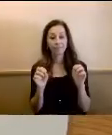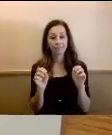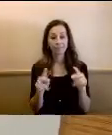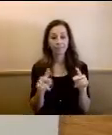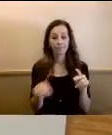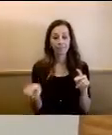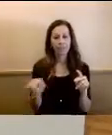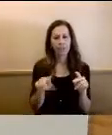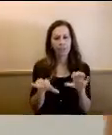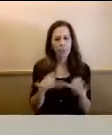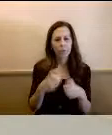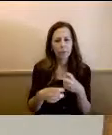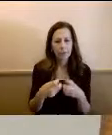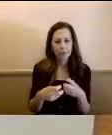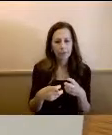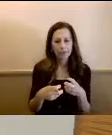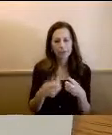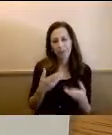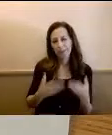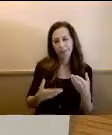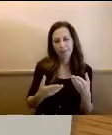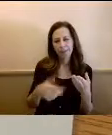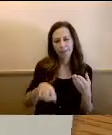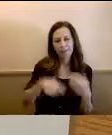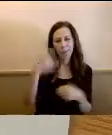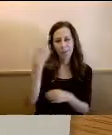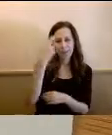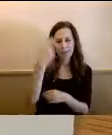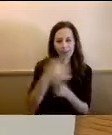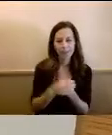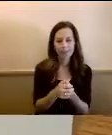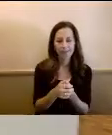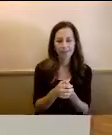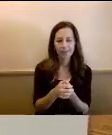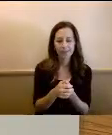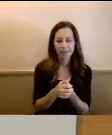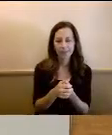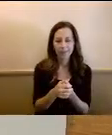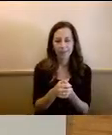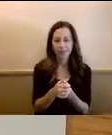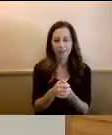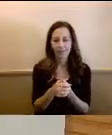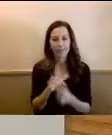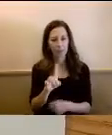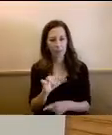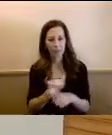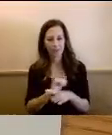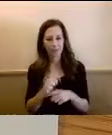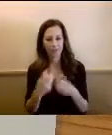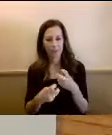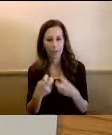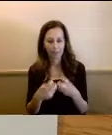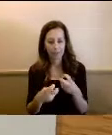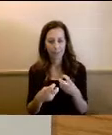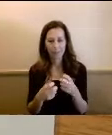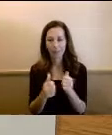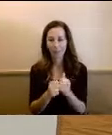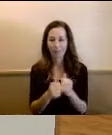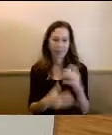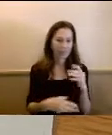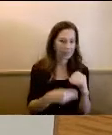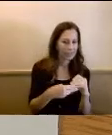Okay, so as you were doing these problems, you probably realized that you have one practice problem